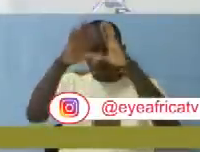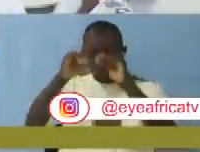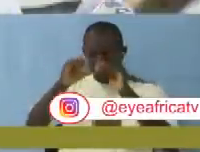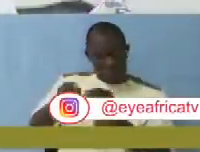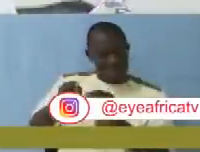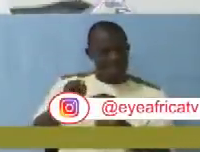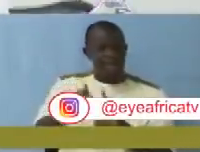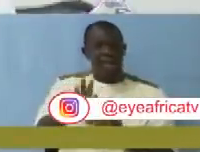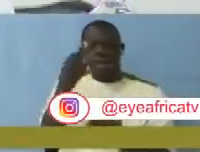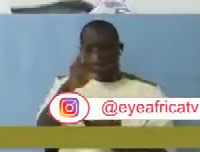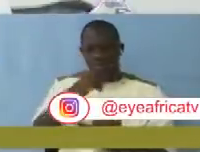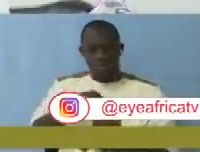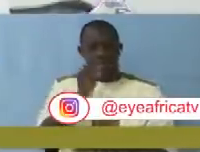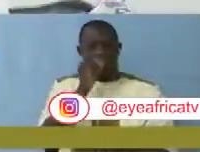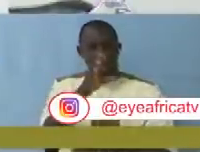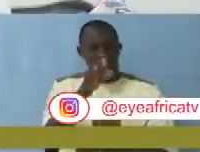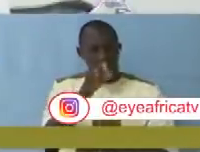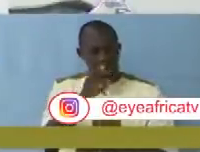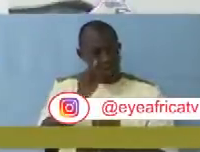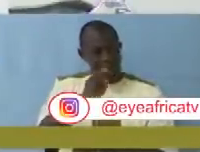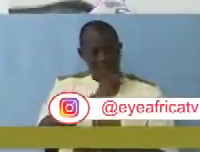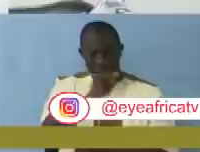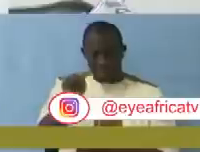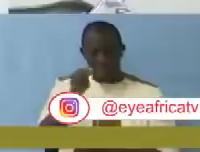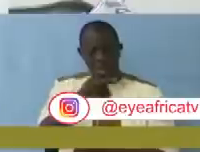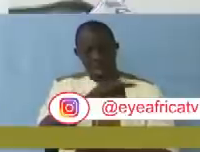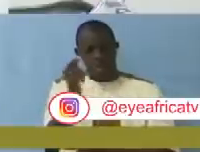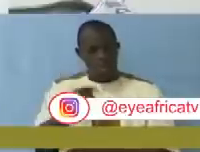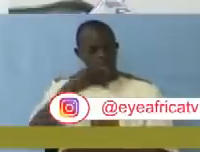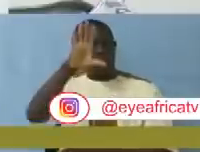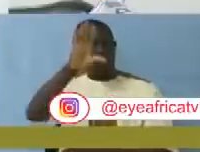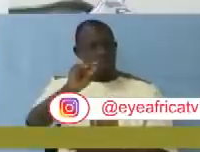do and it's not true, I'm lying. I'm on the oath.